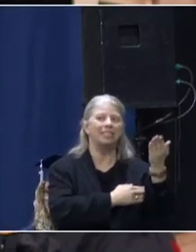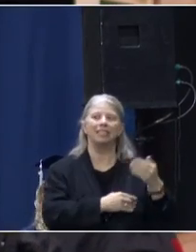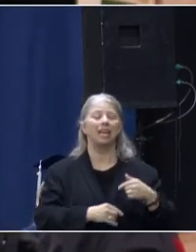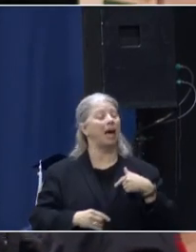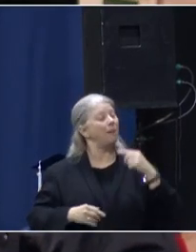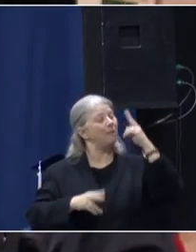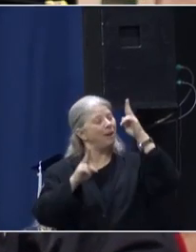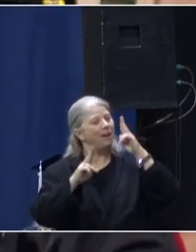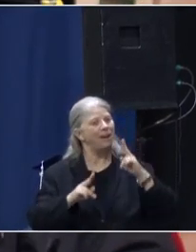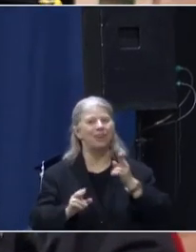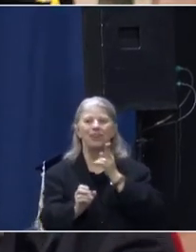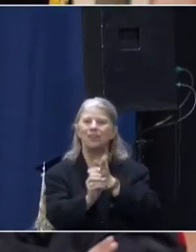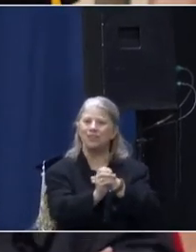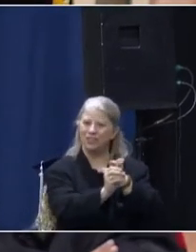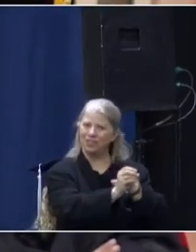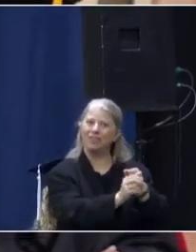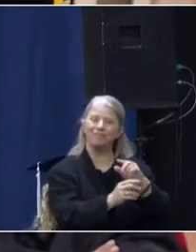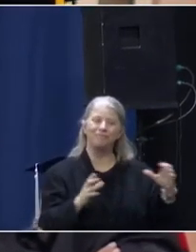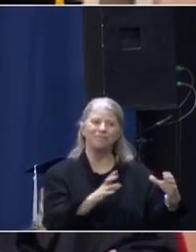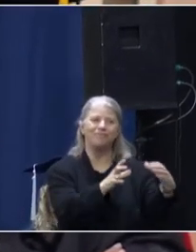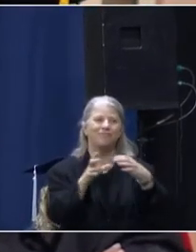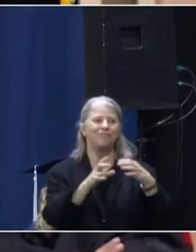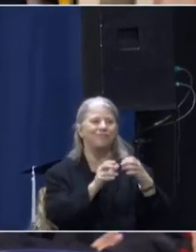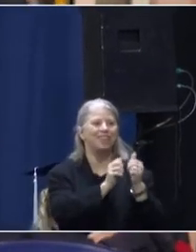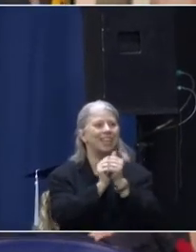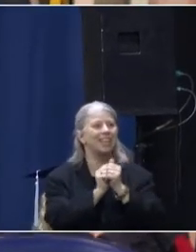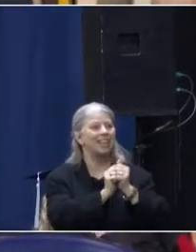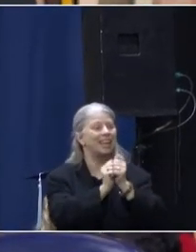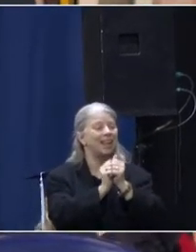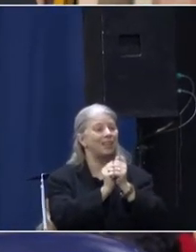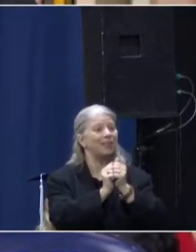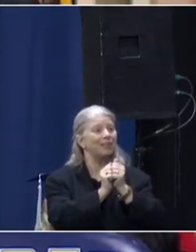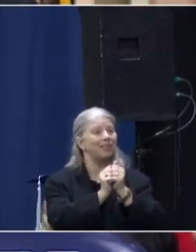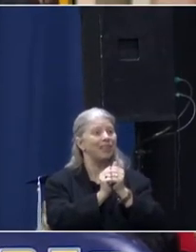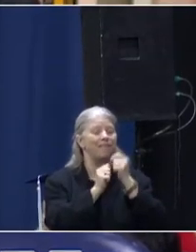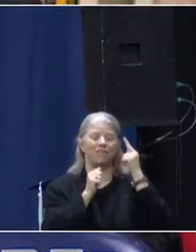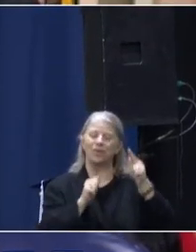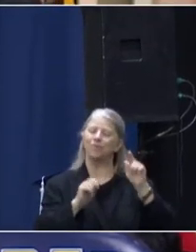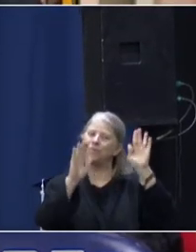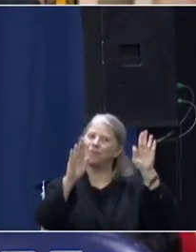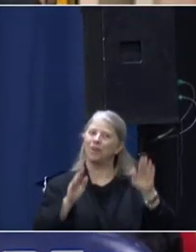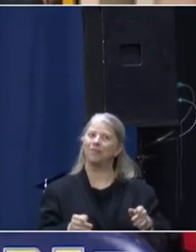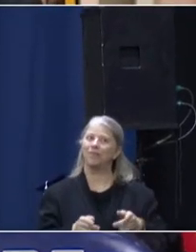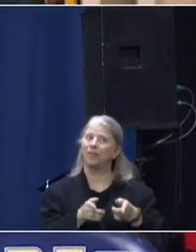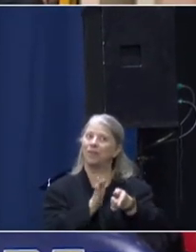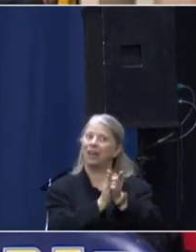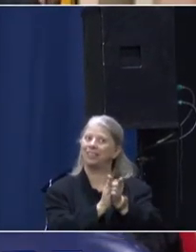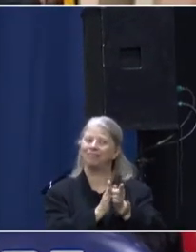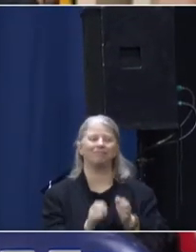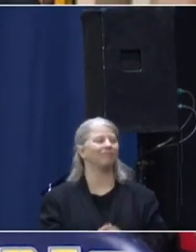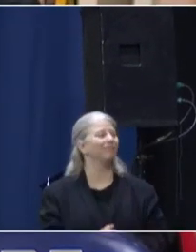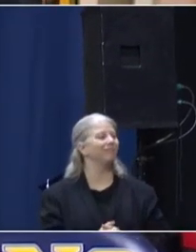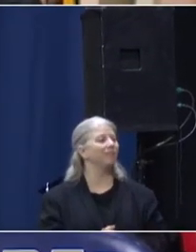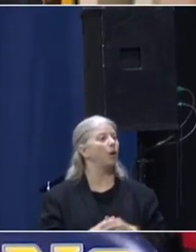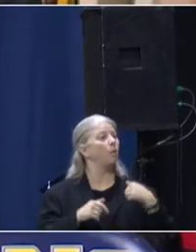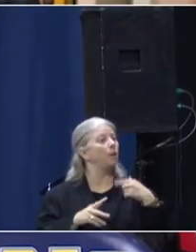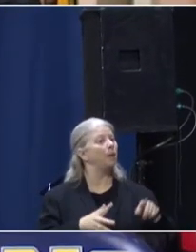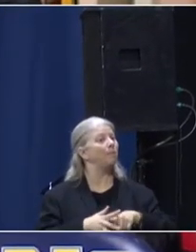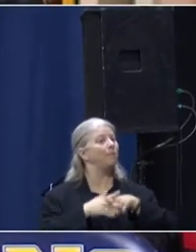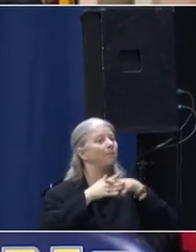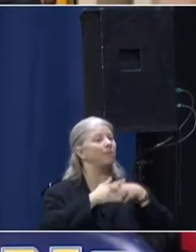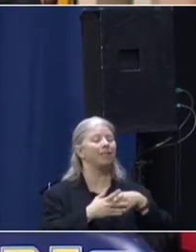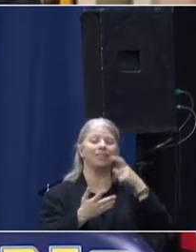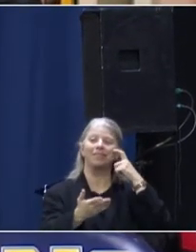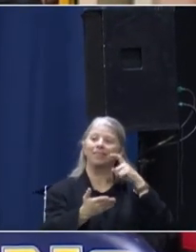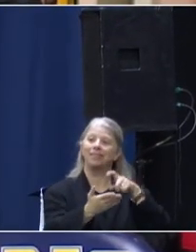honored to join you and share in this momentous occasion. As we begin, we acknowledge that the